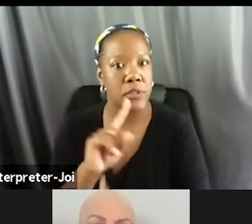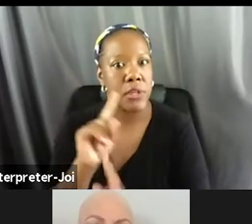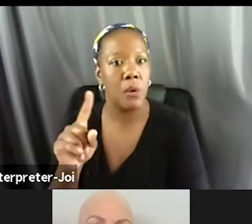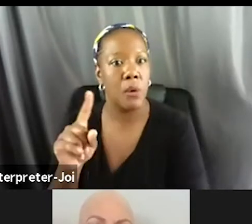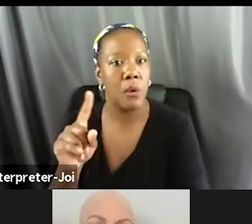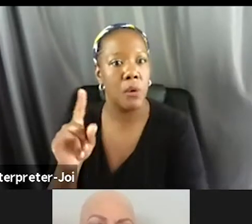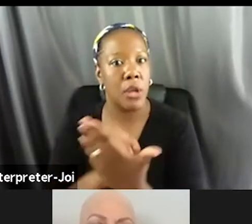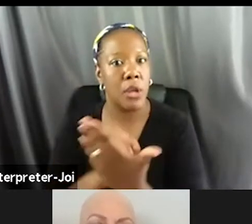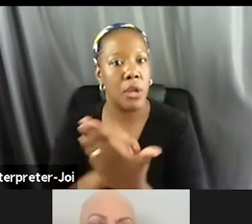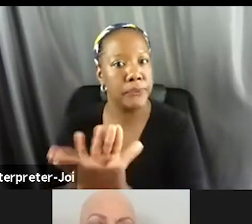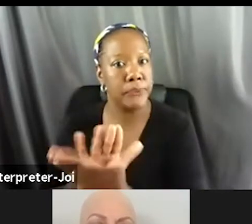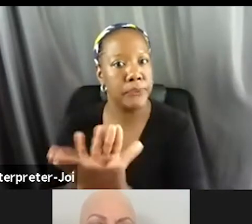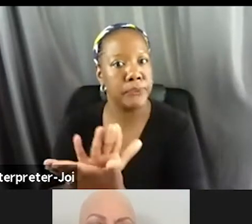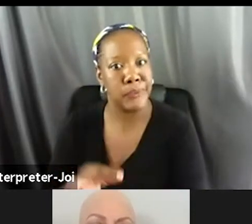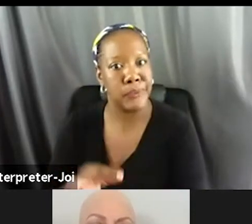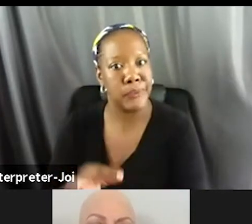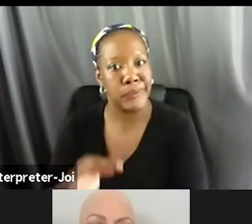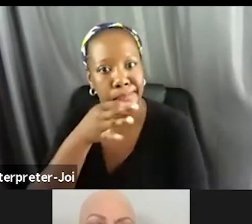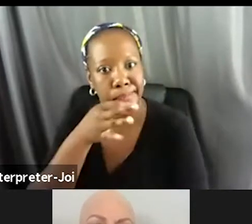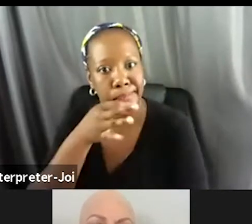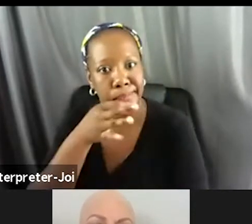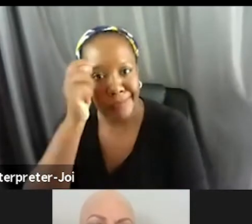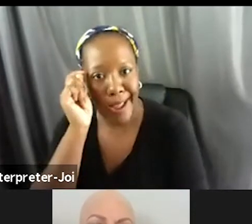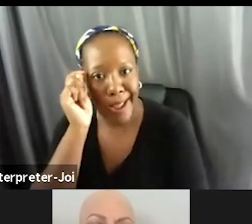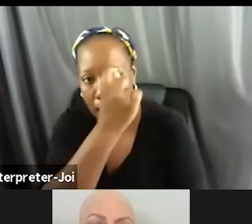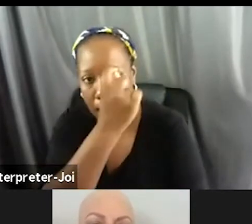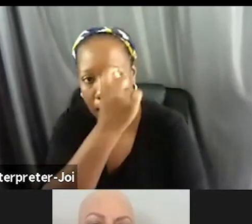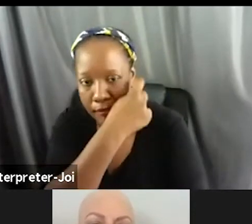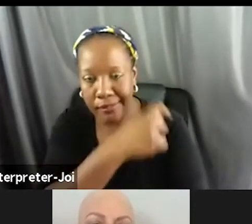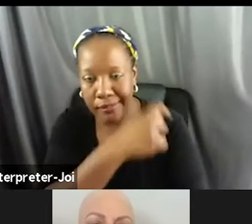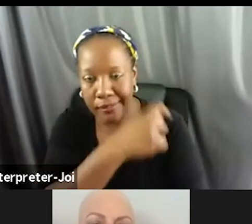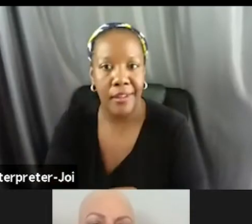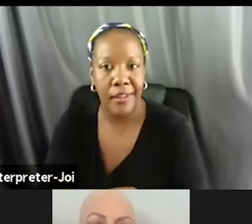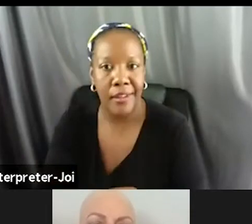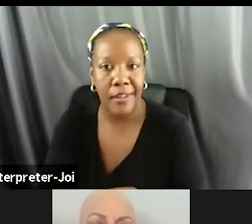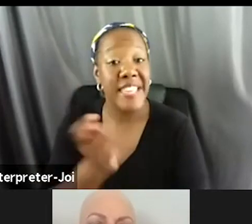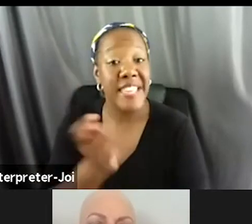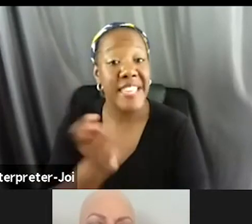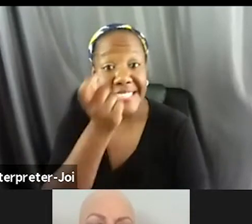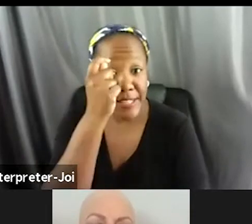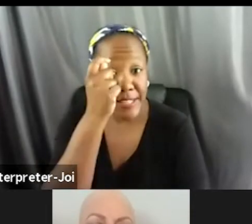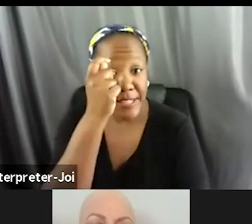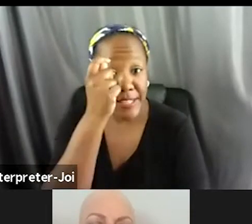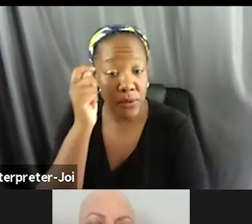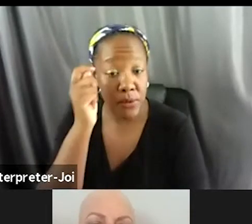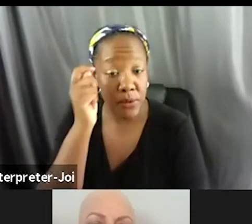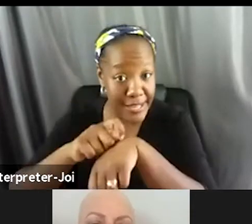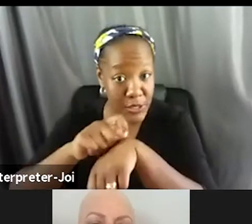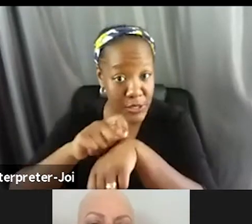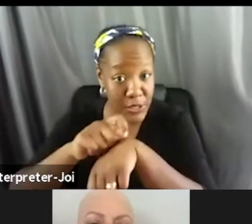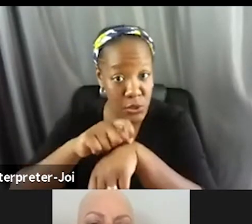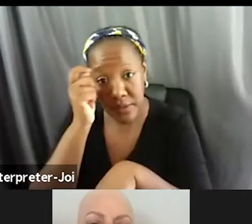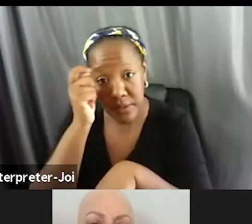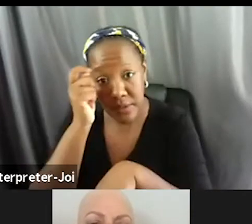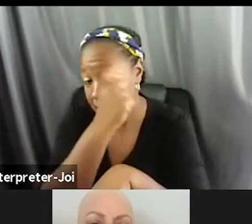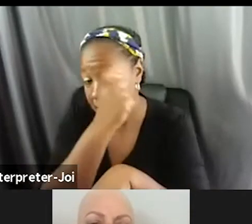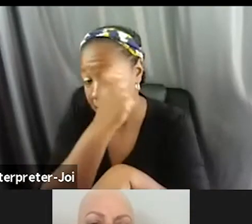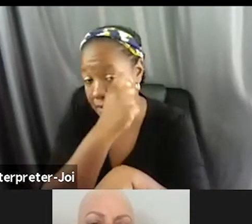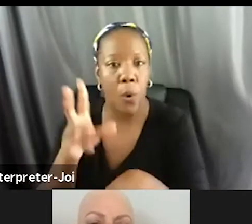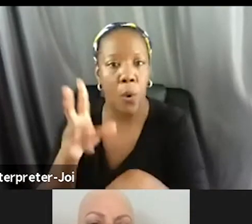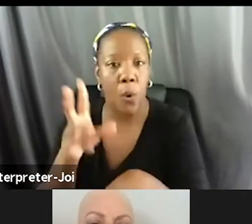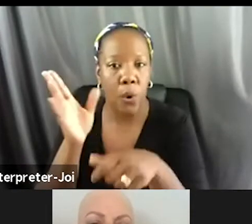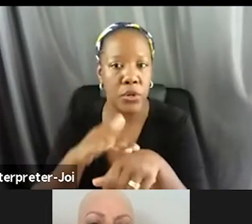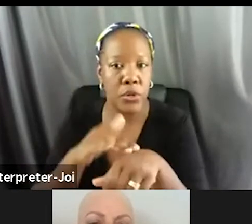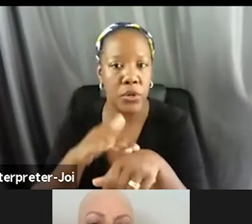And I appreciate the ones that, the tattoo ones that you just put some water on and take off the paper and you have them. It's